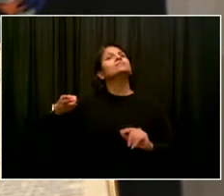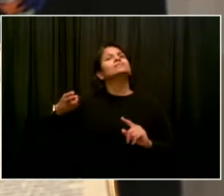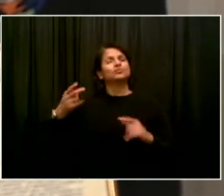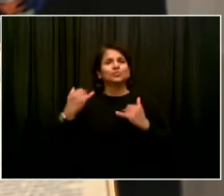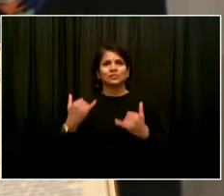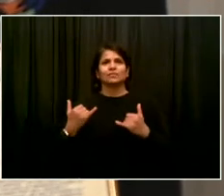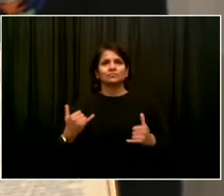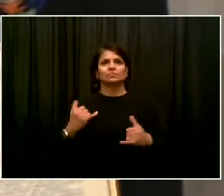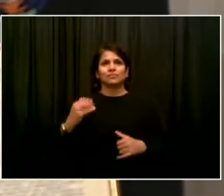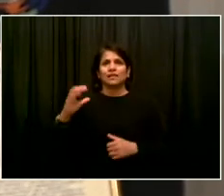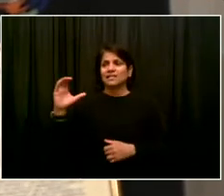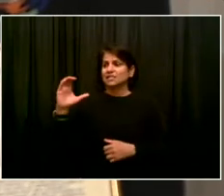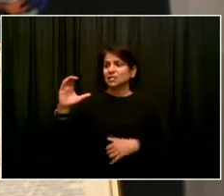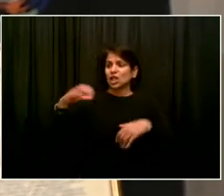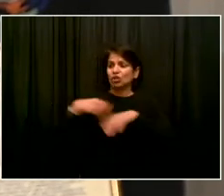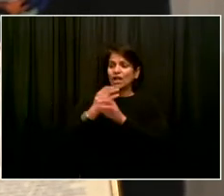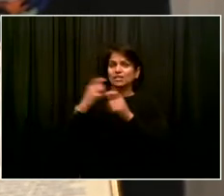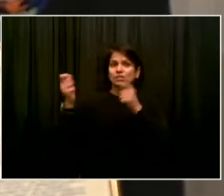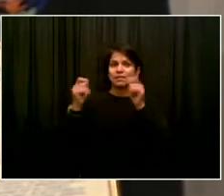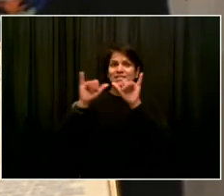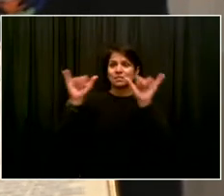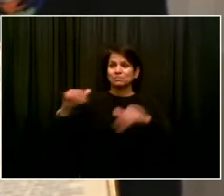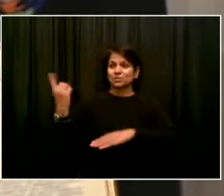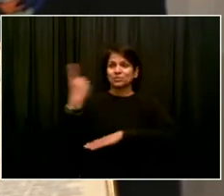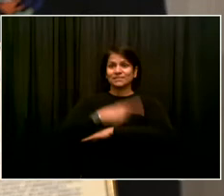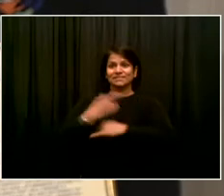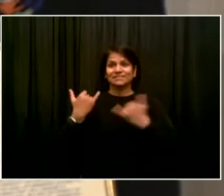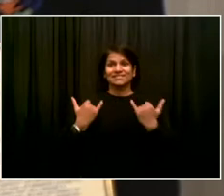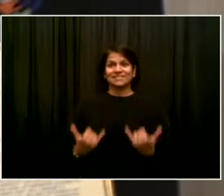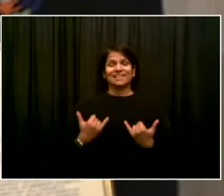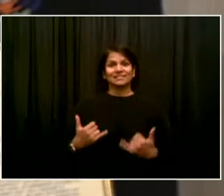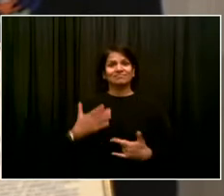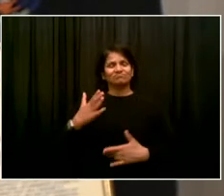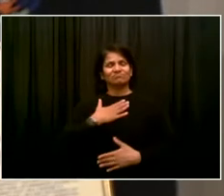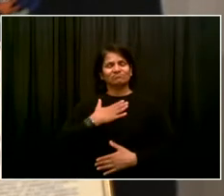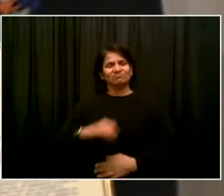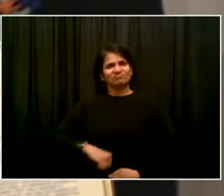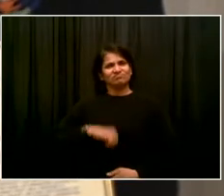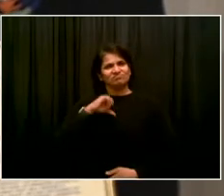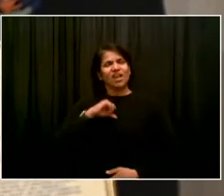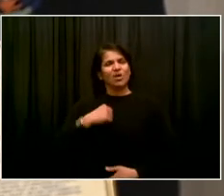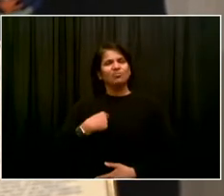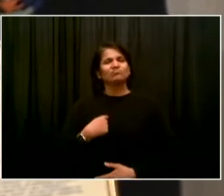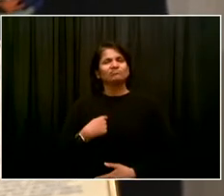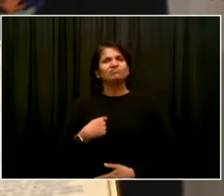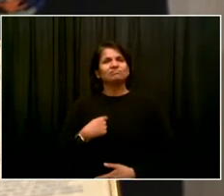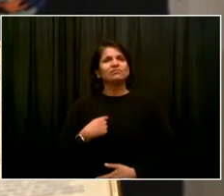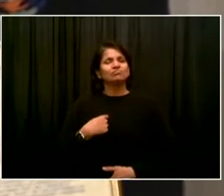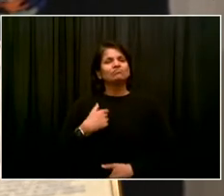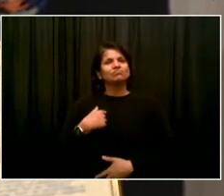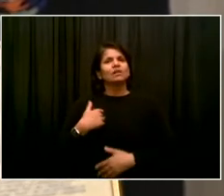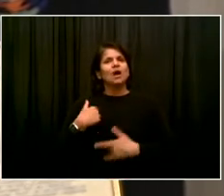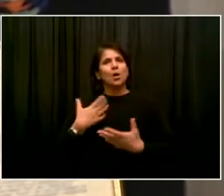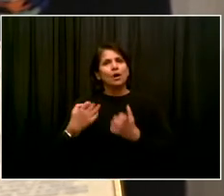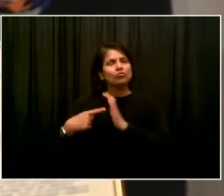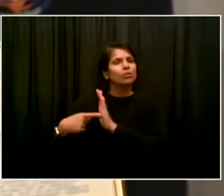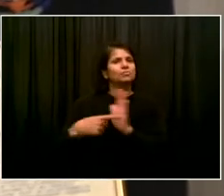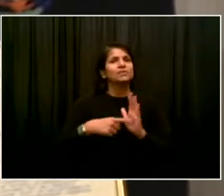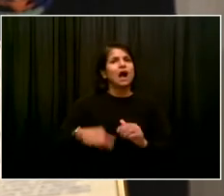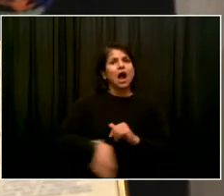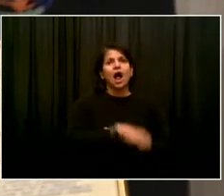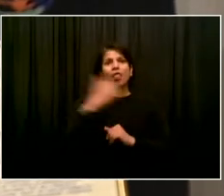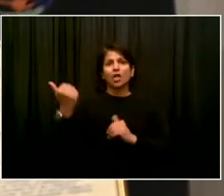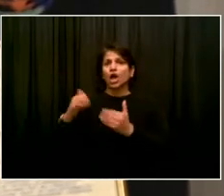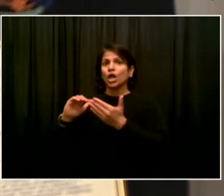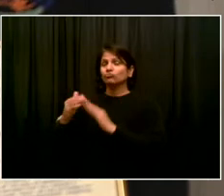City, and we're very proud. So on behalf of all of the Crisis Management System, the Cure Violence Global, and the Fund Peace